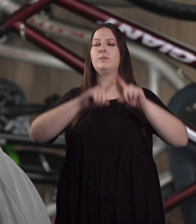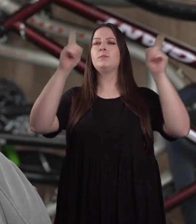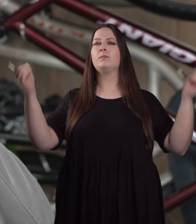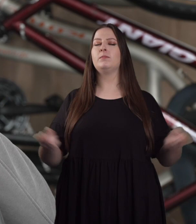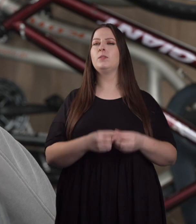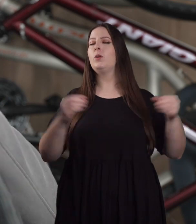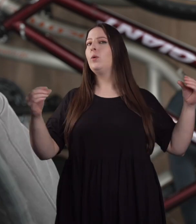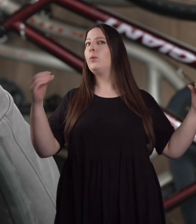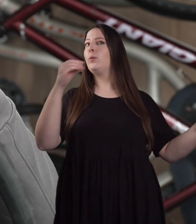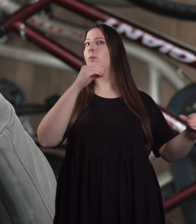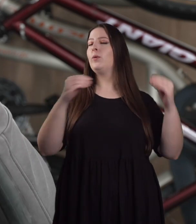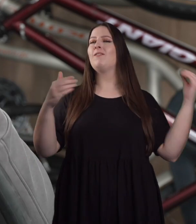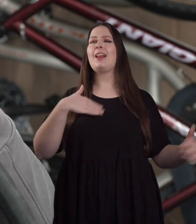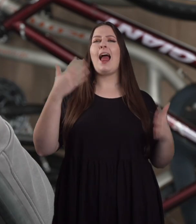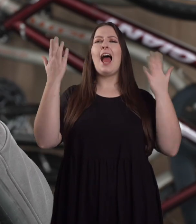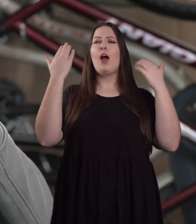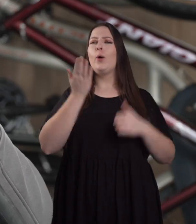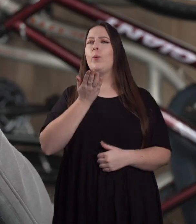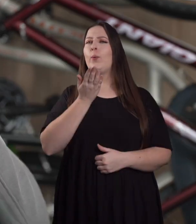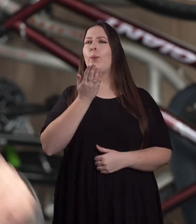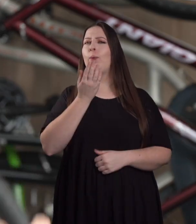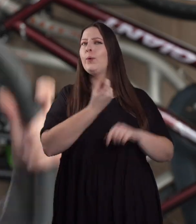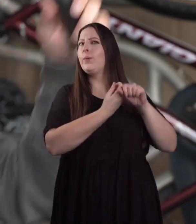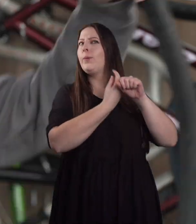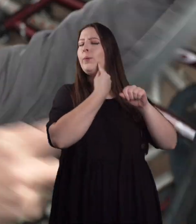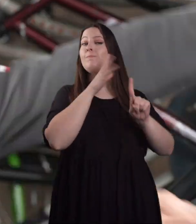Can you feel air coming out against your face?